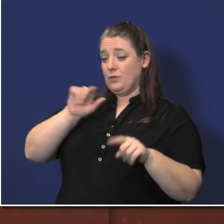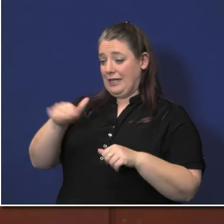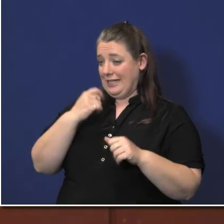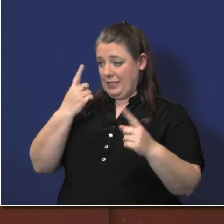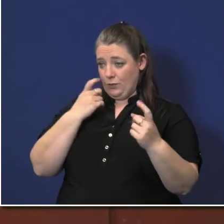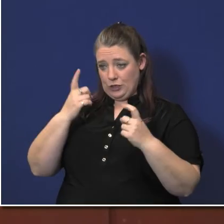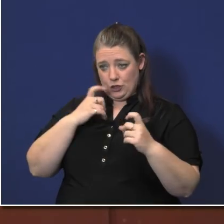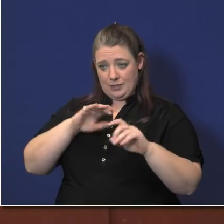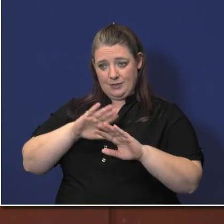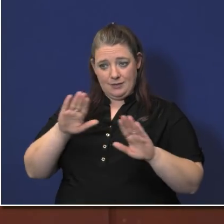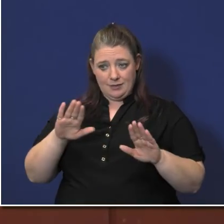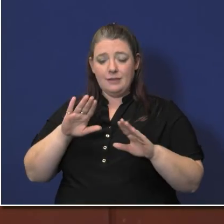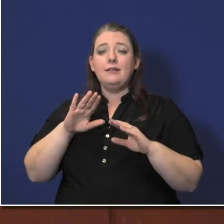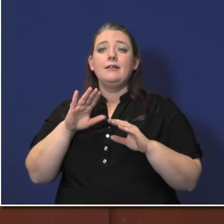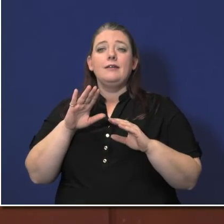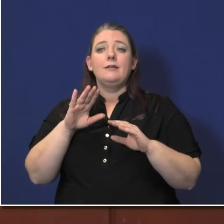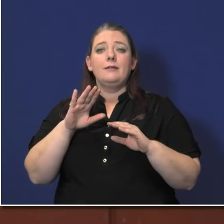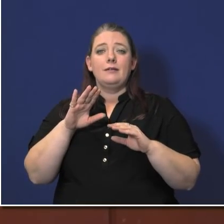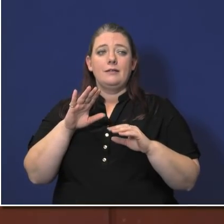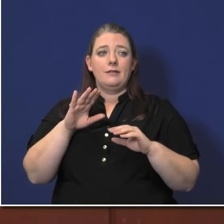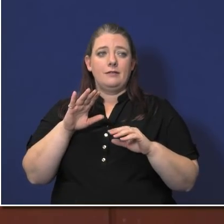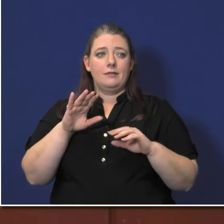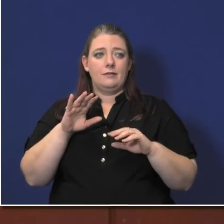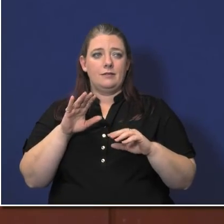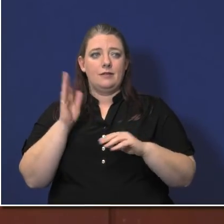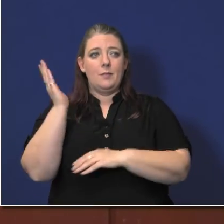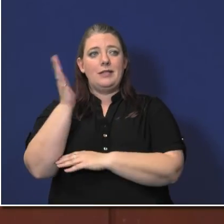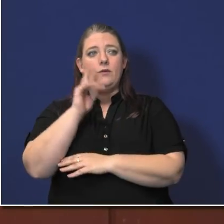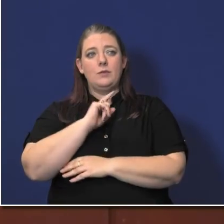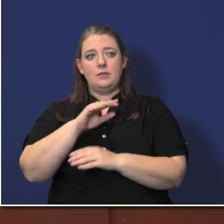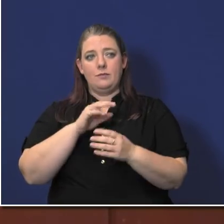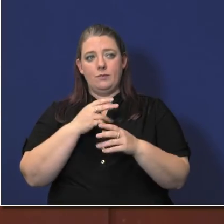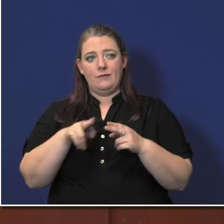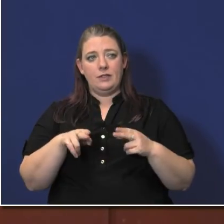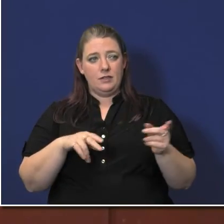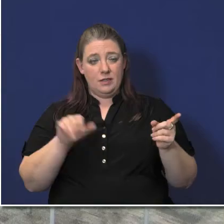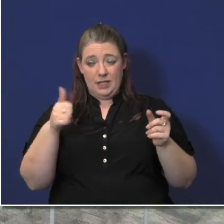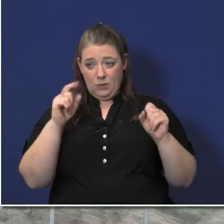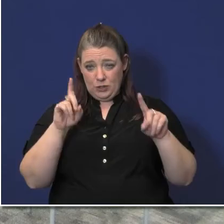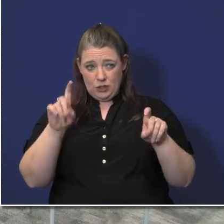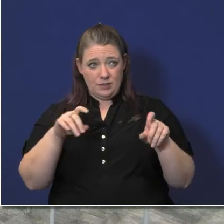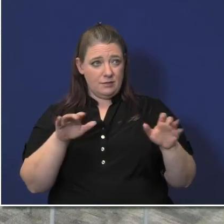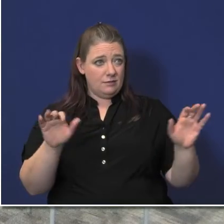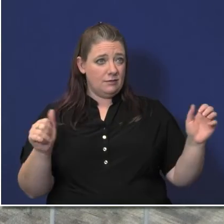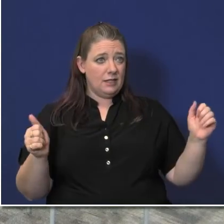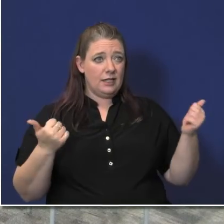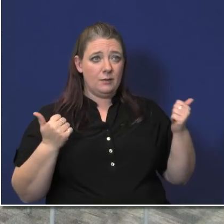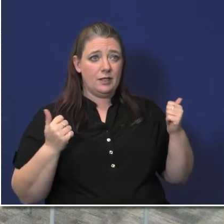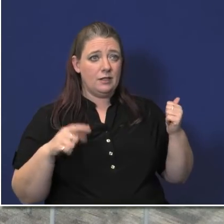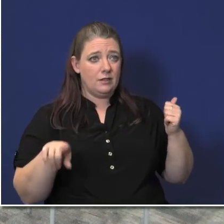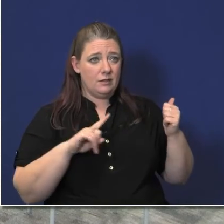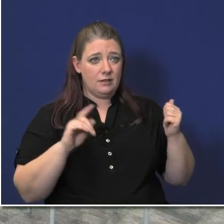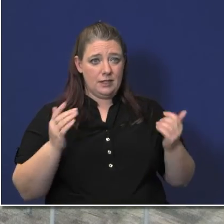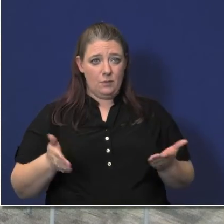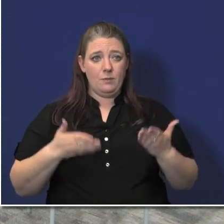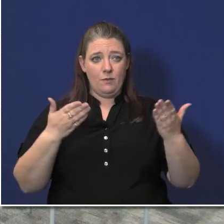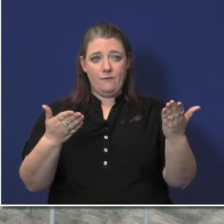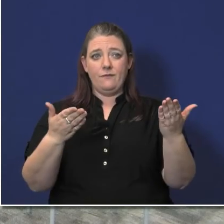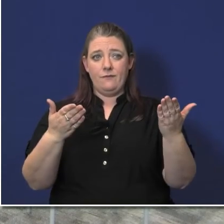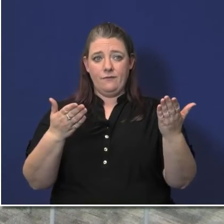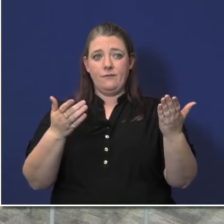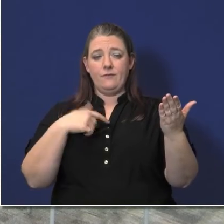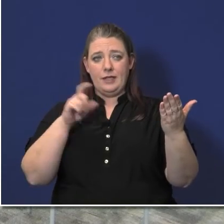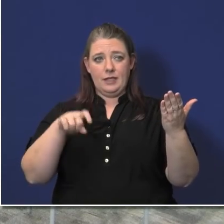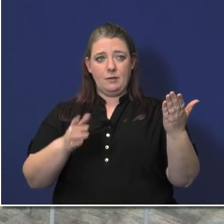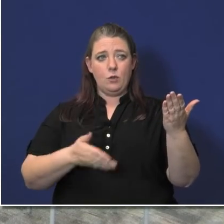questions about, because Okay. the Anybody have any presentation was very questions for brief. Charita? Anyone? Can we move this? I need a motion.